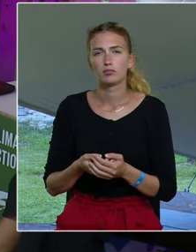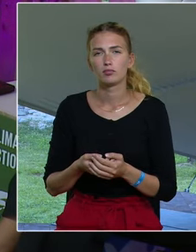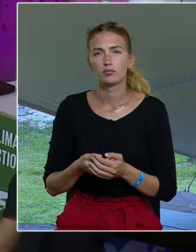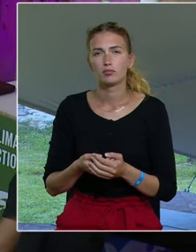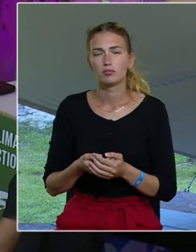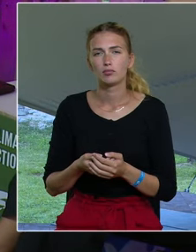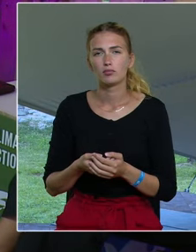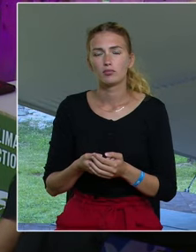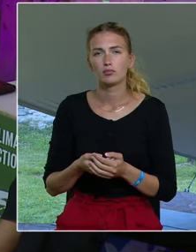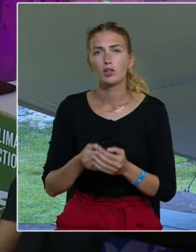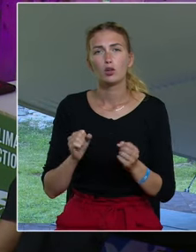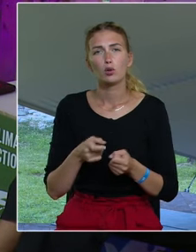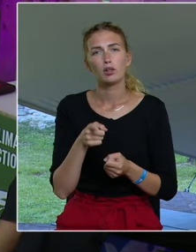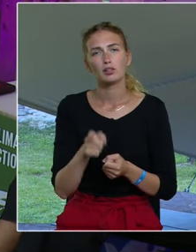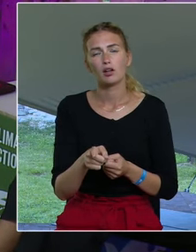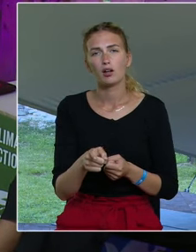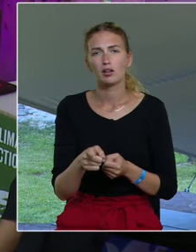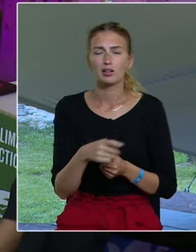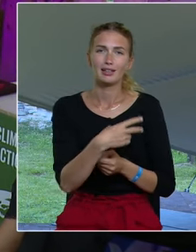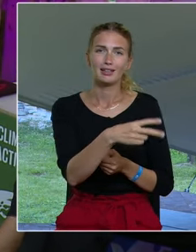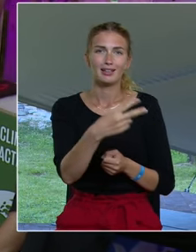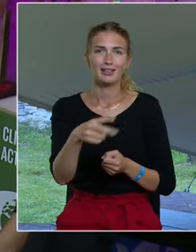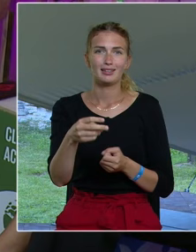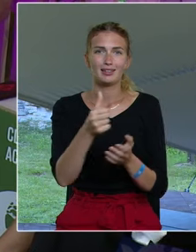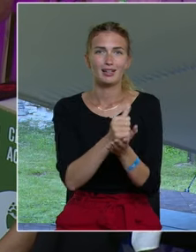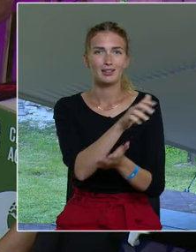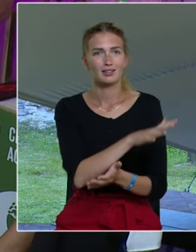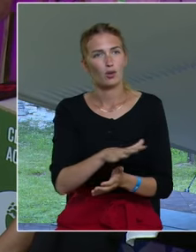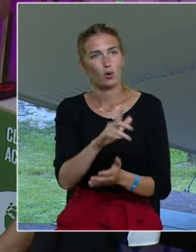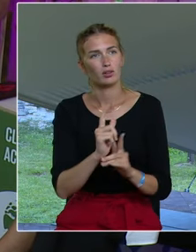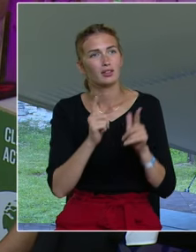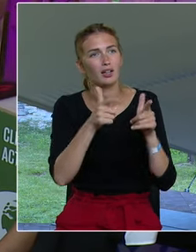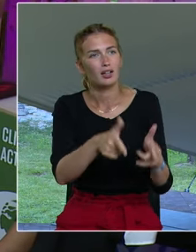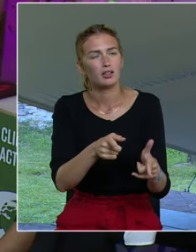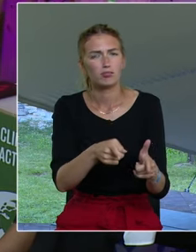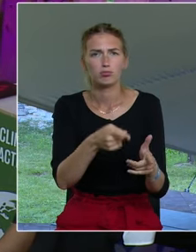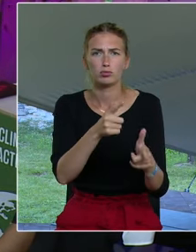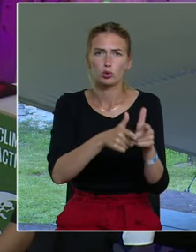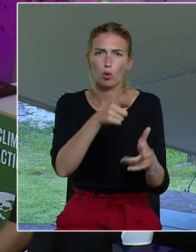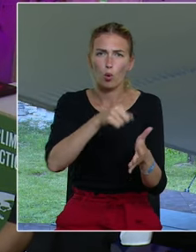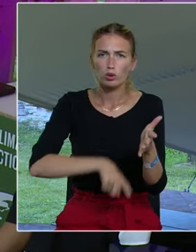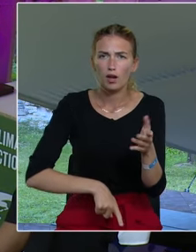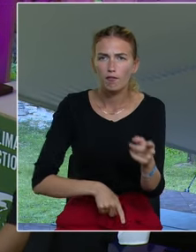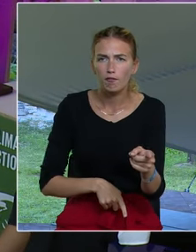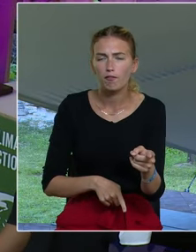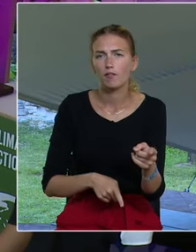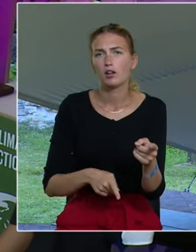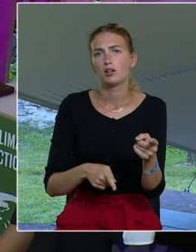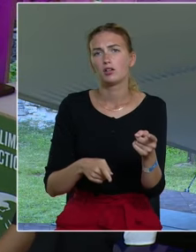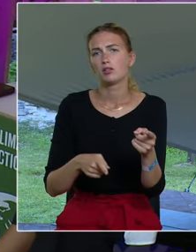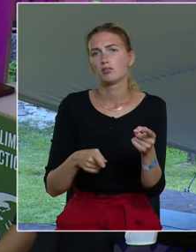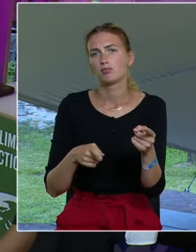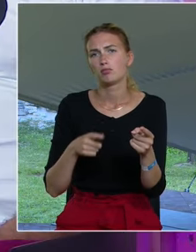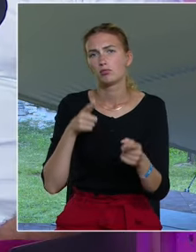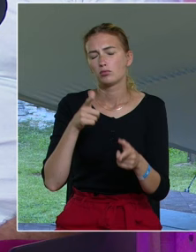expensive. But if you go to other chains, it costs next to nothing. It happens pretty